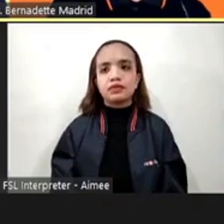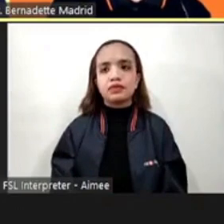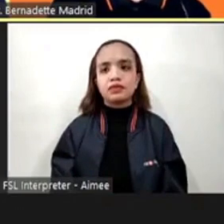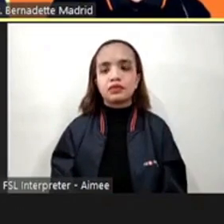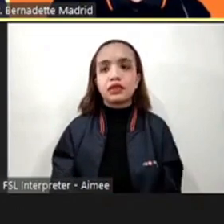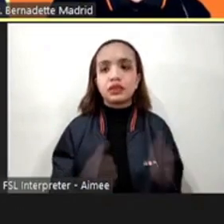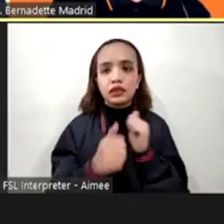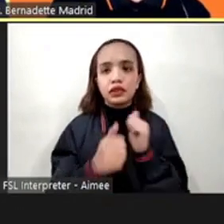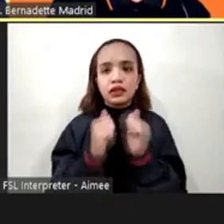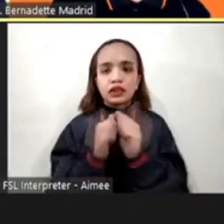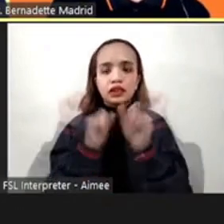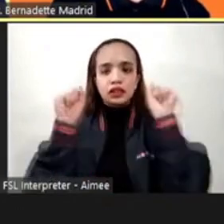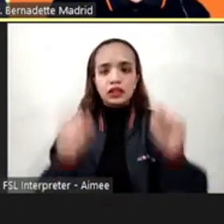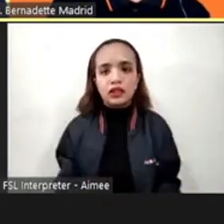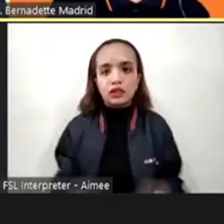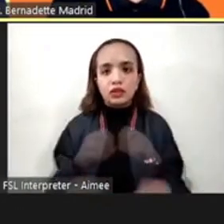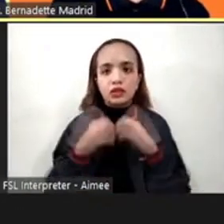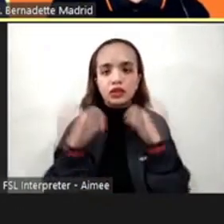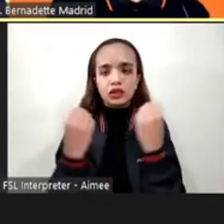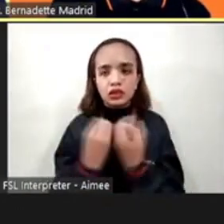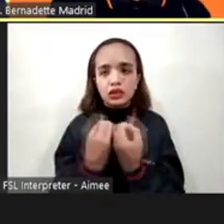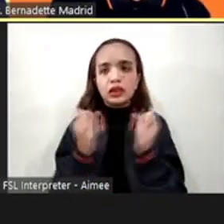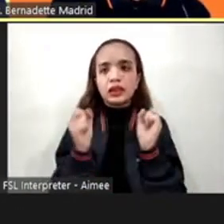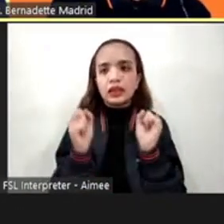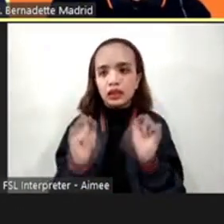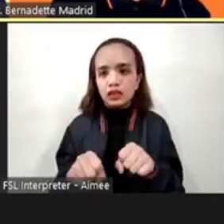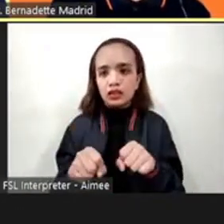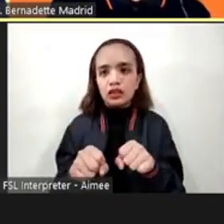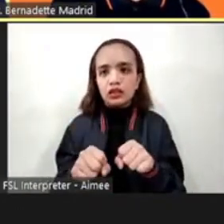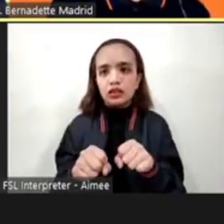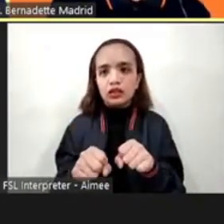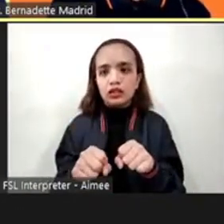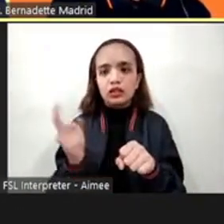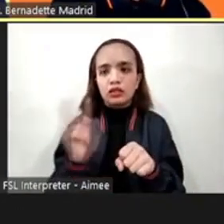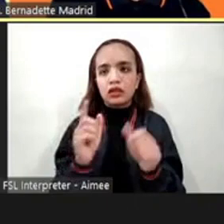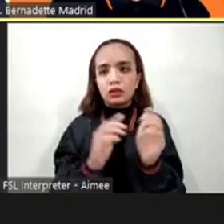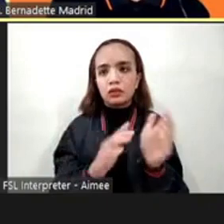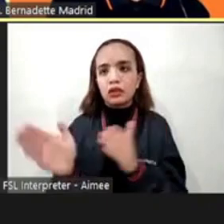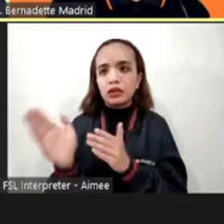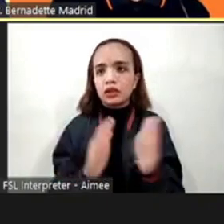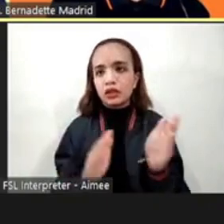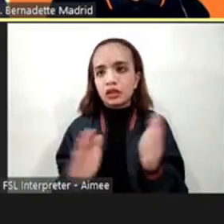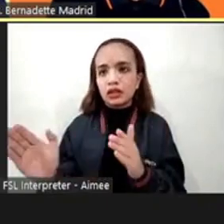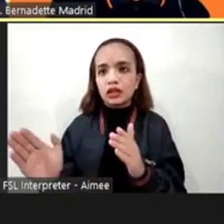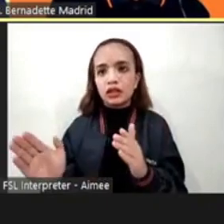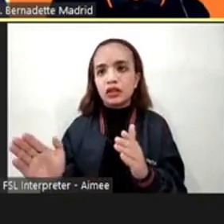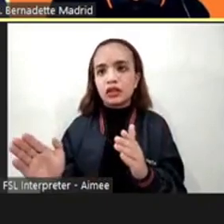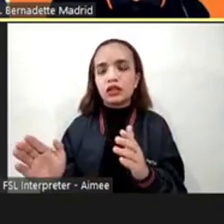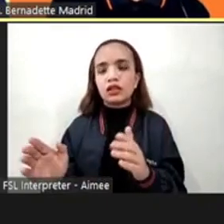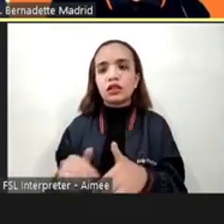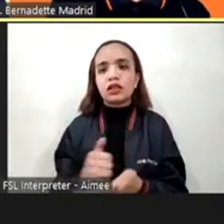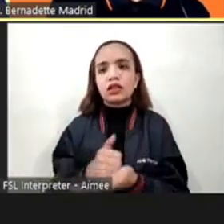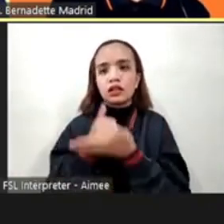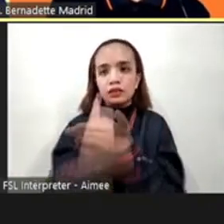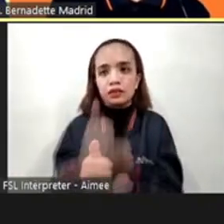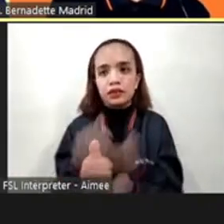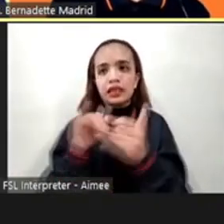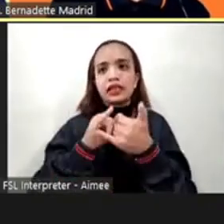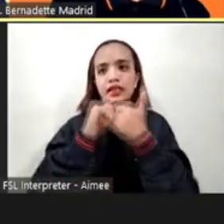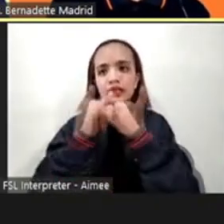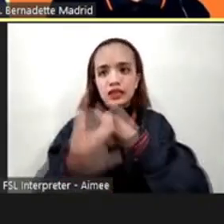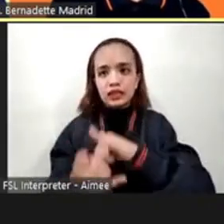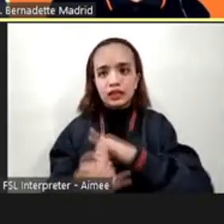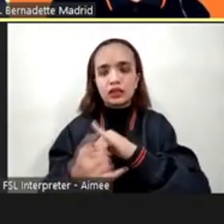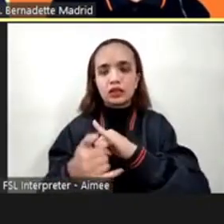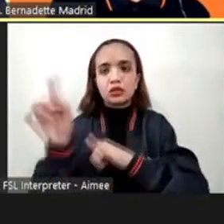that organization to anticipate, prepare for, respond, and adapt to